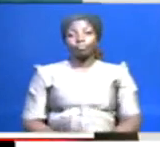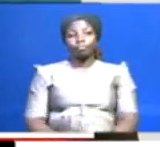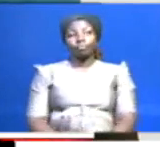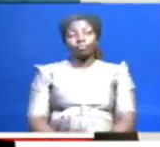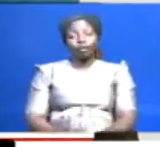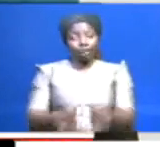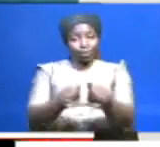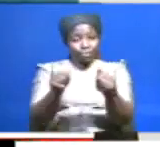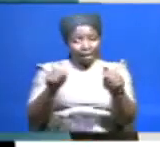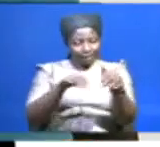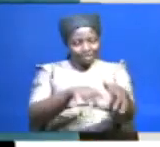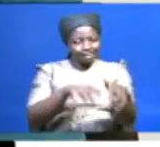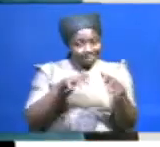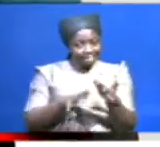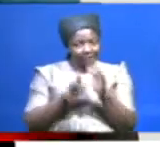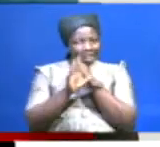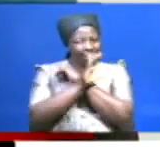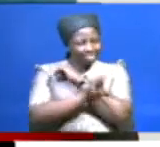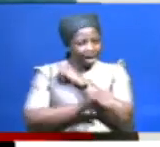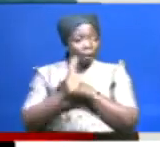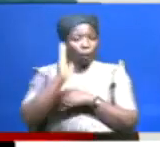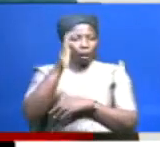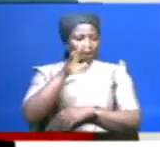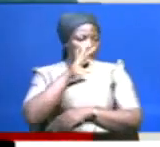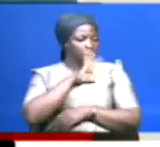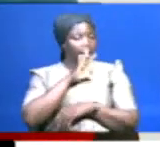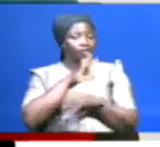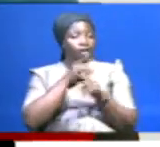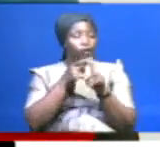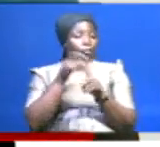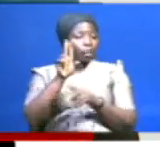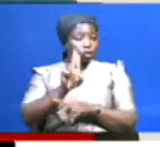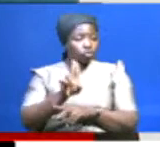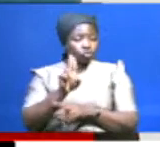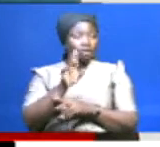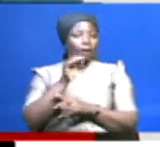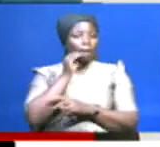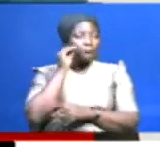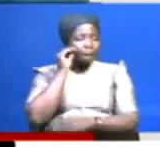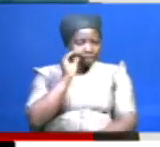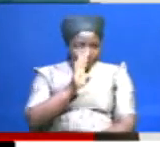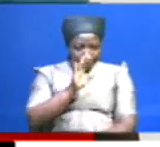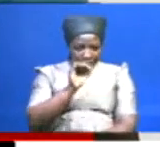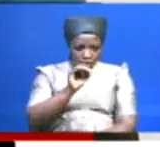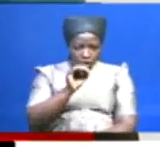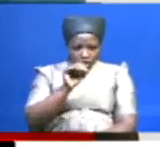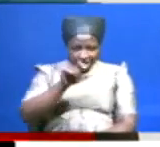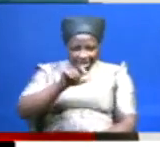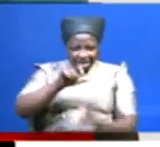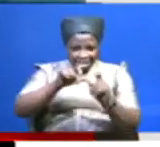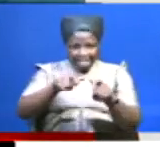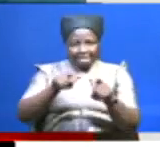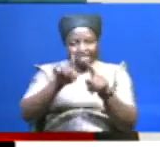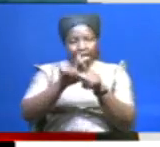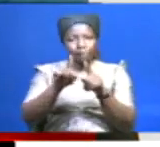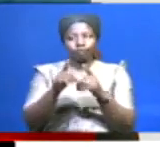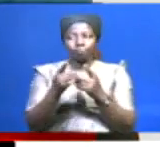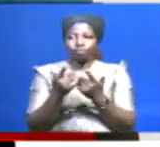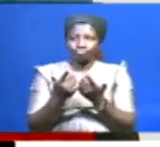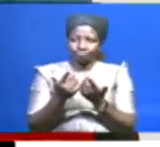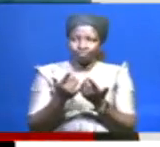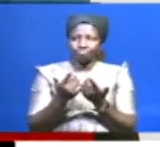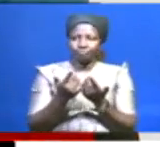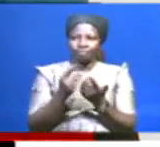Now, farmers across the country are set to benefit from the use of home biogas, an eco-friendly invention that transforms waste products